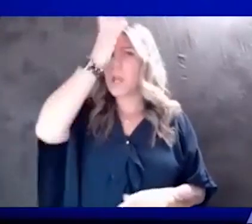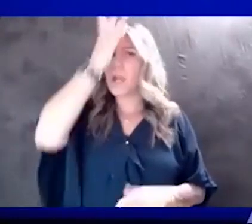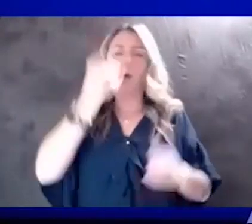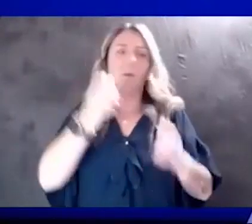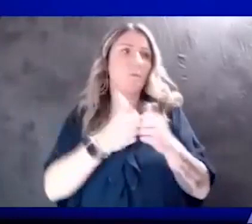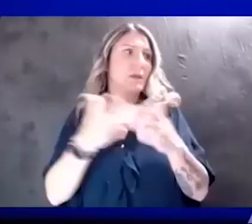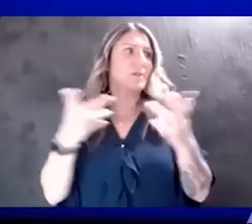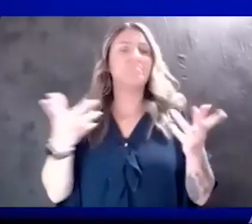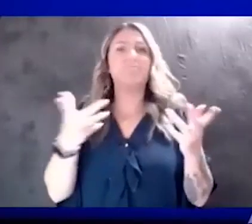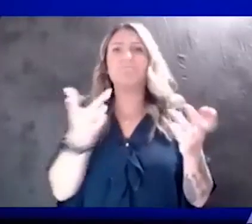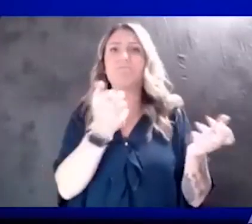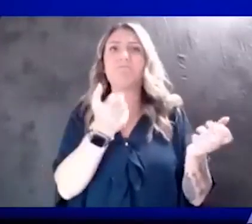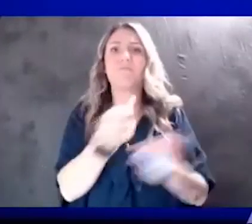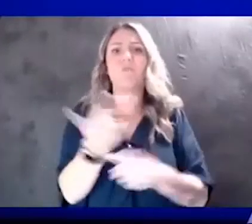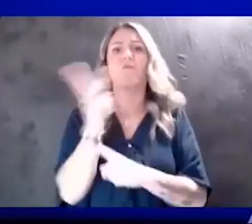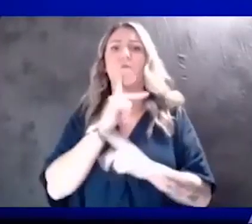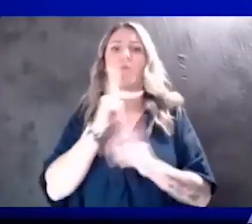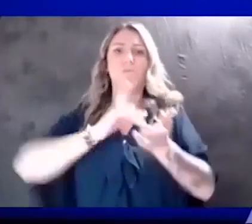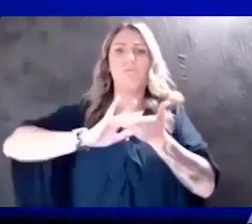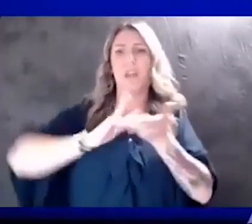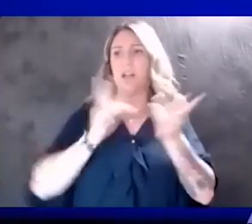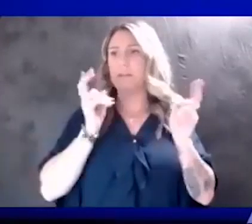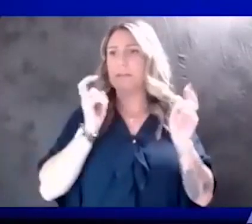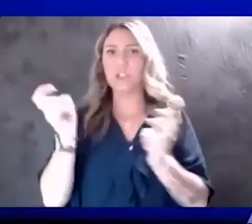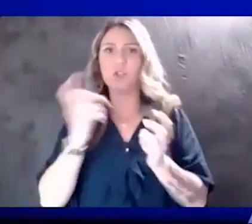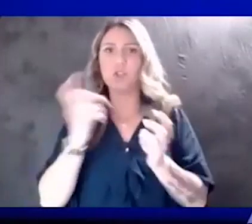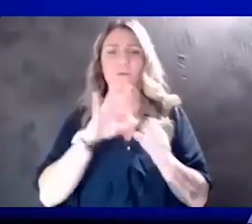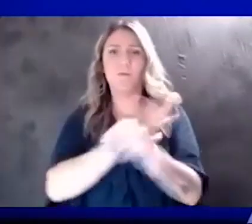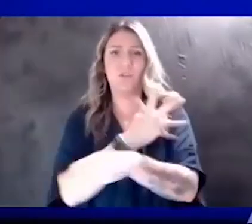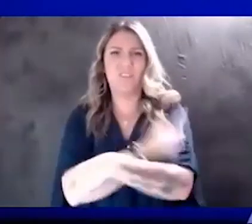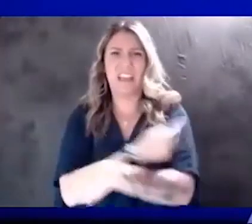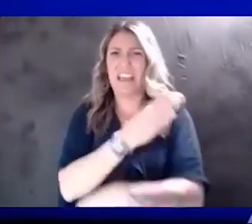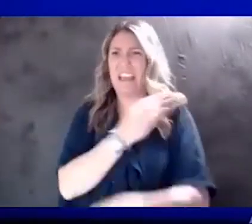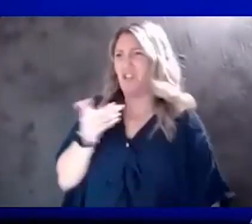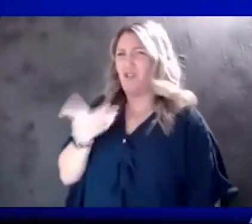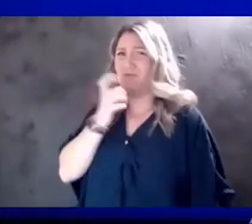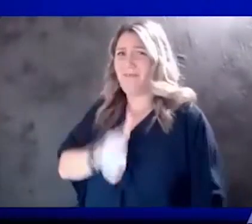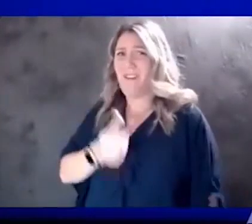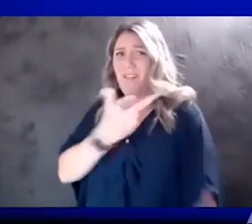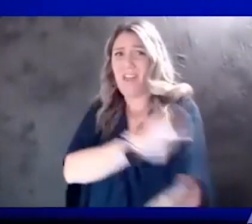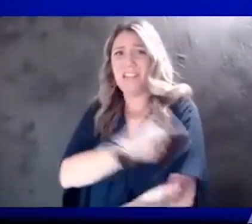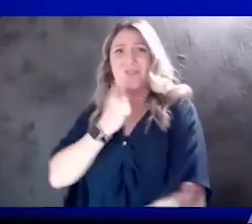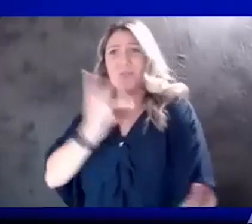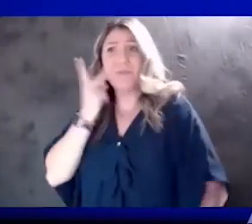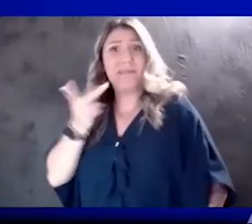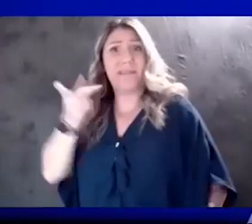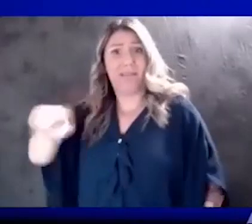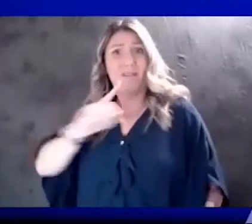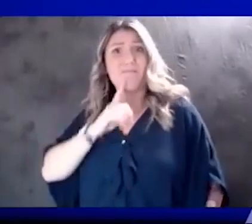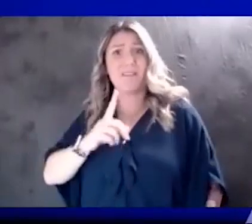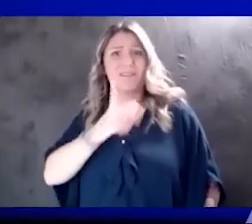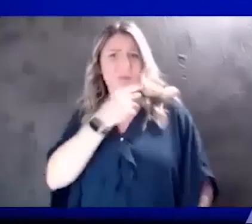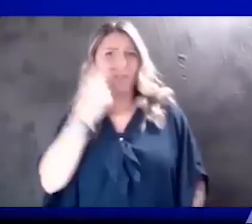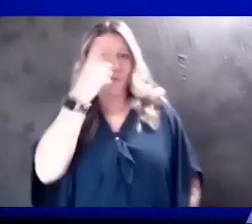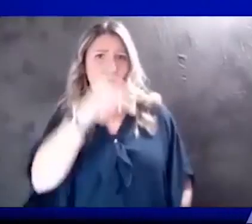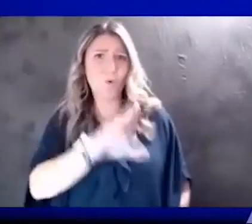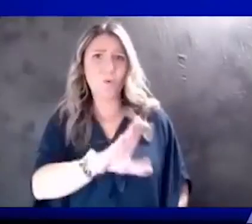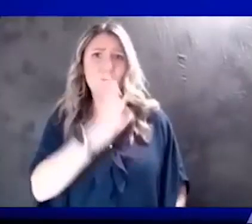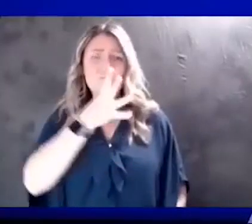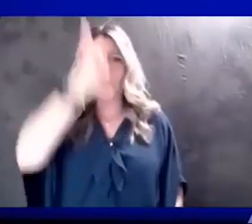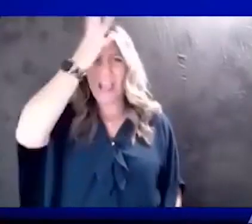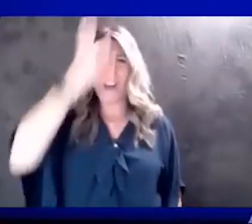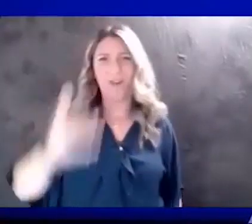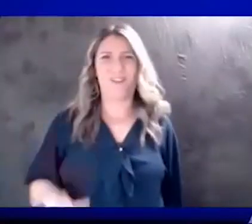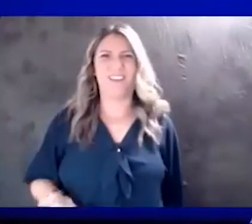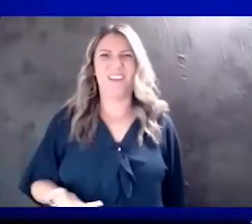medical conditions that's fully vaccinated and you're not vaccinated and you're seeing them, that's a risk for your elderly parent. So I would